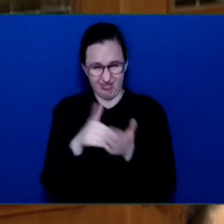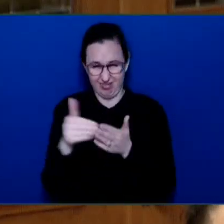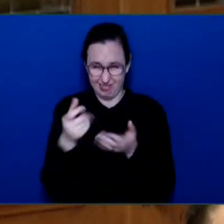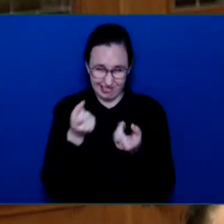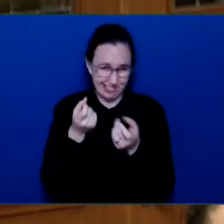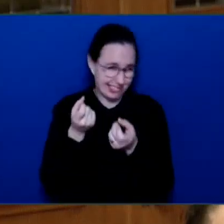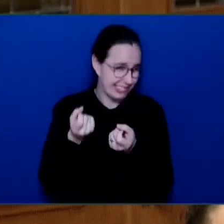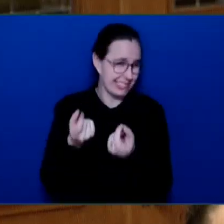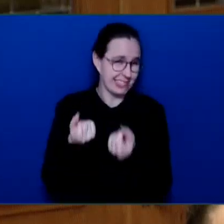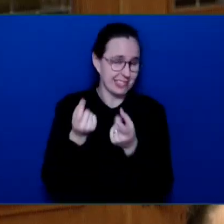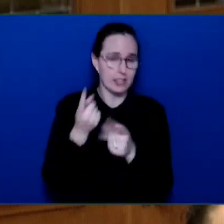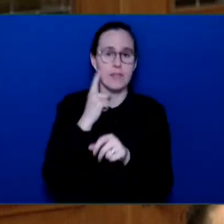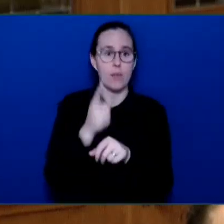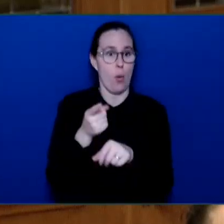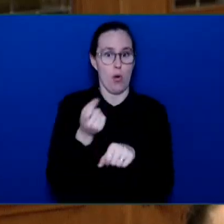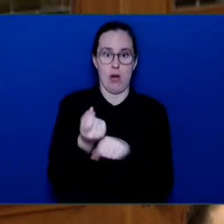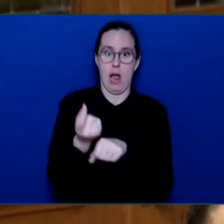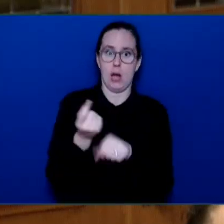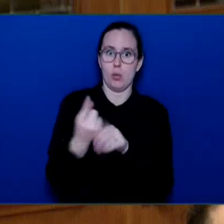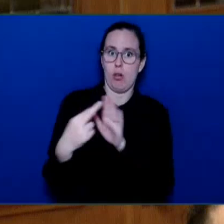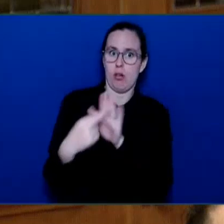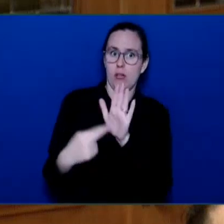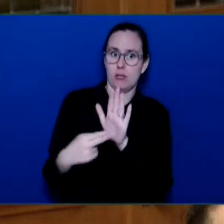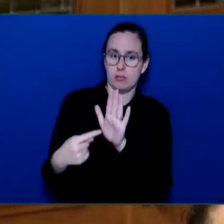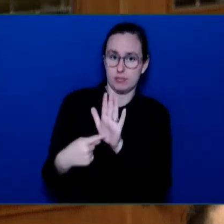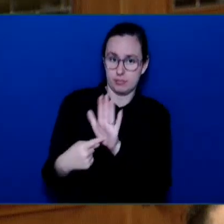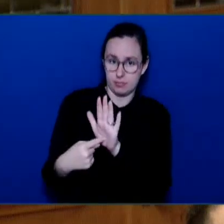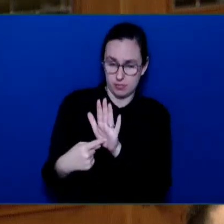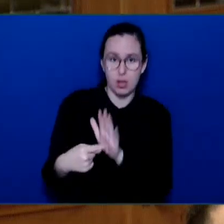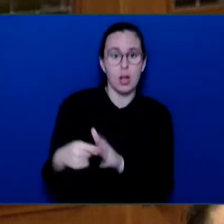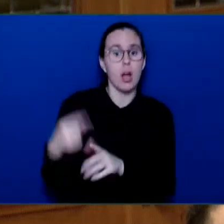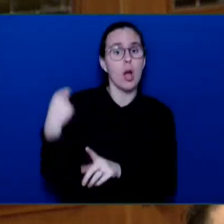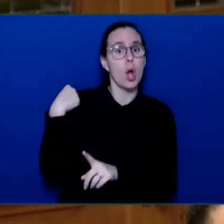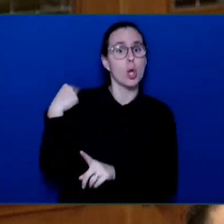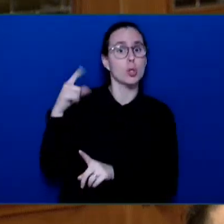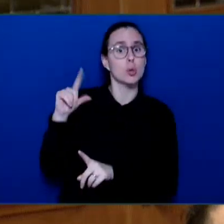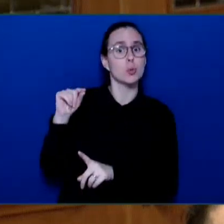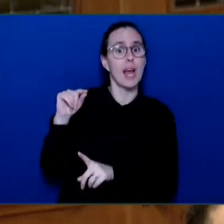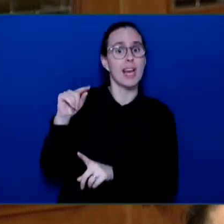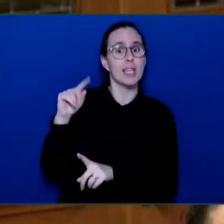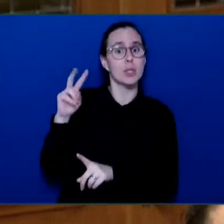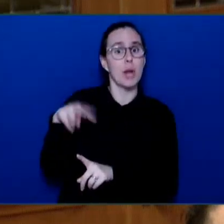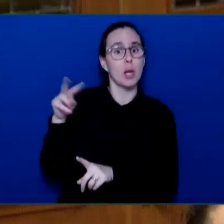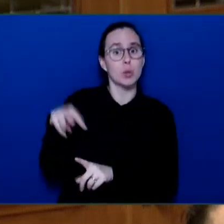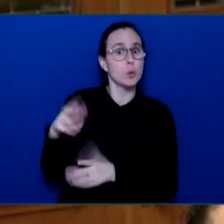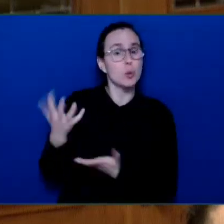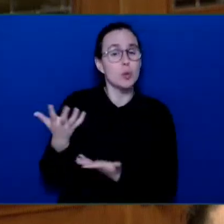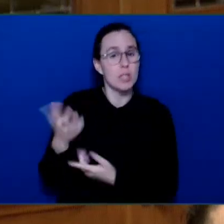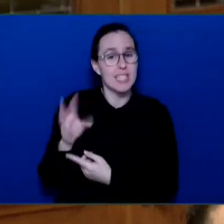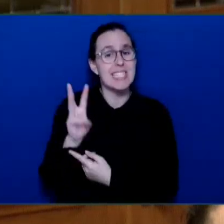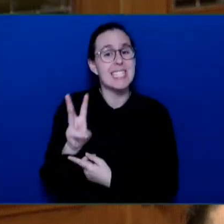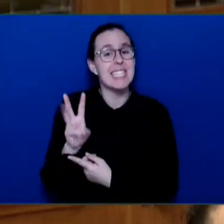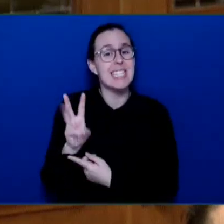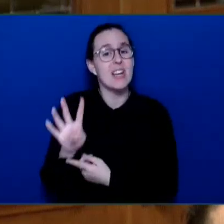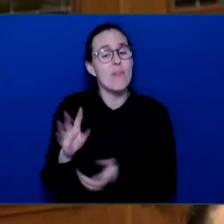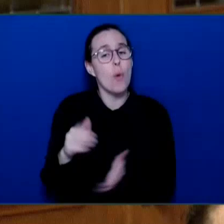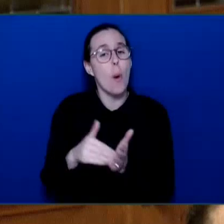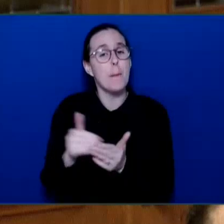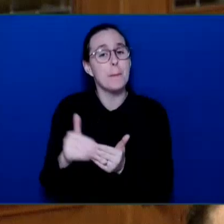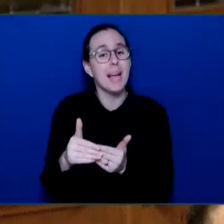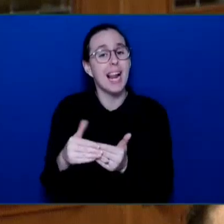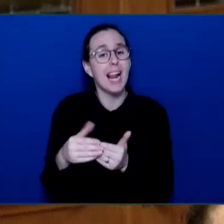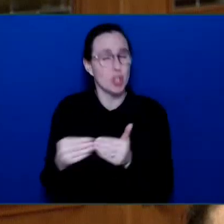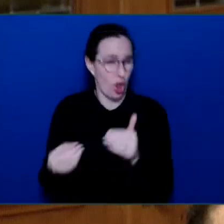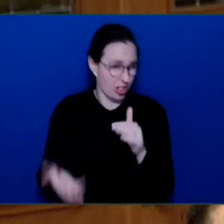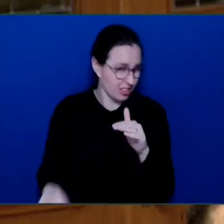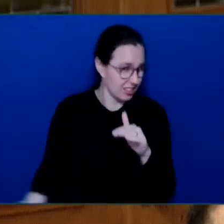million. Contract nurses are paid more, have better working conditions than staff nurses, making the transition to private